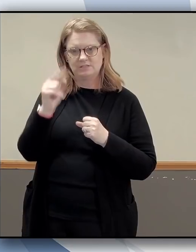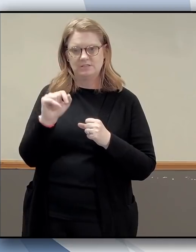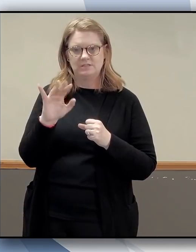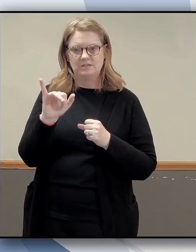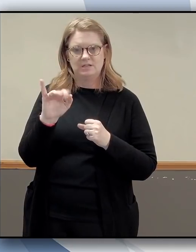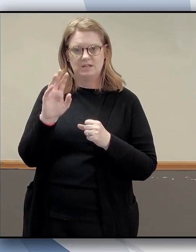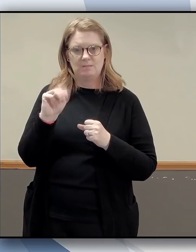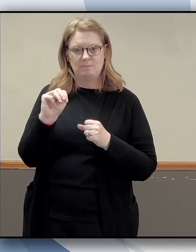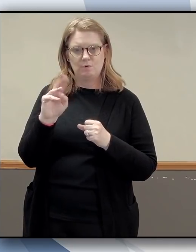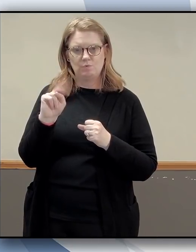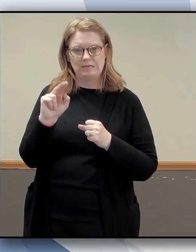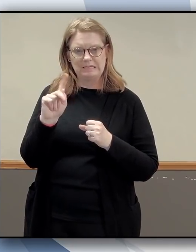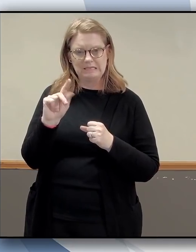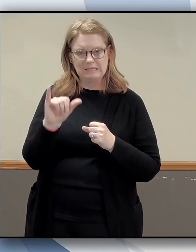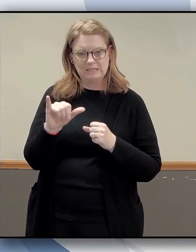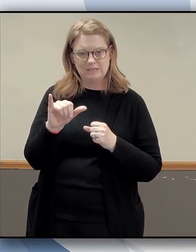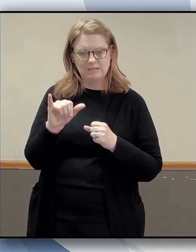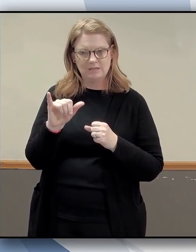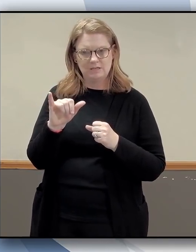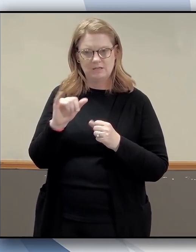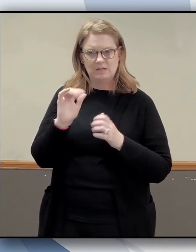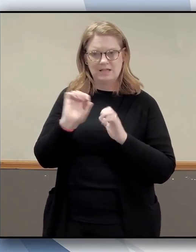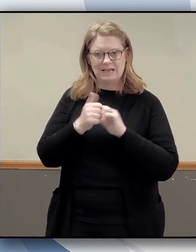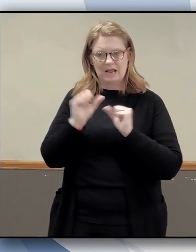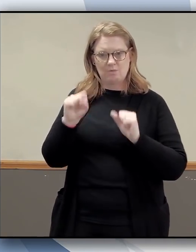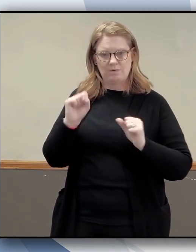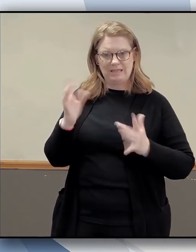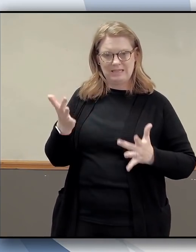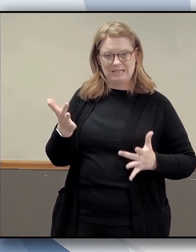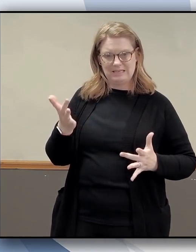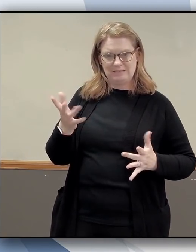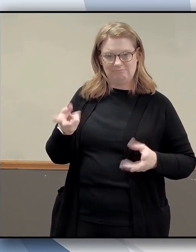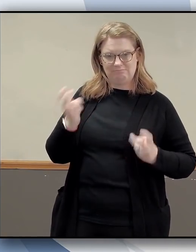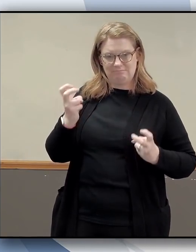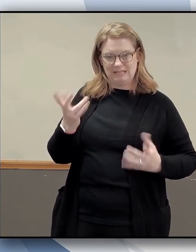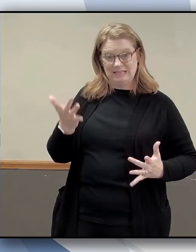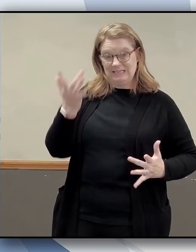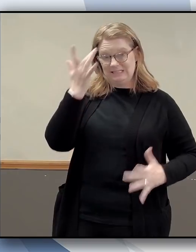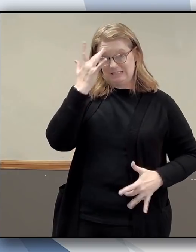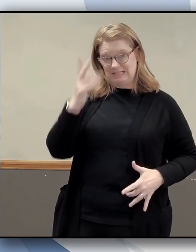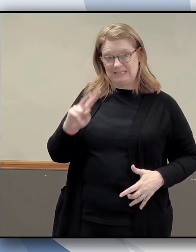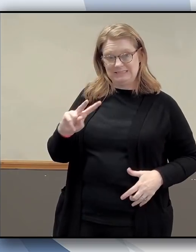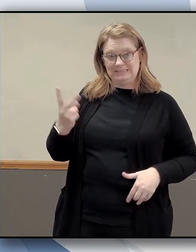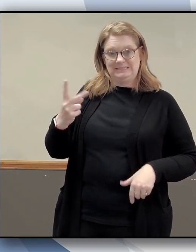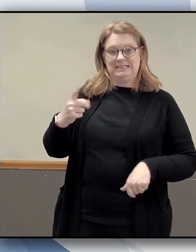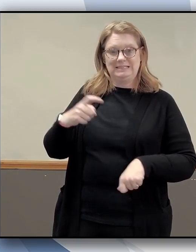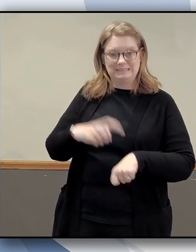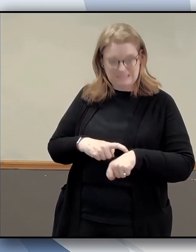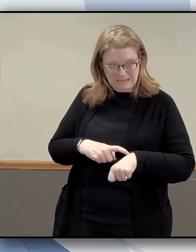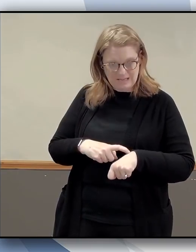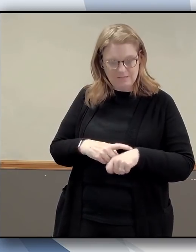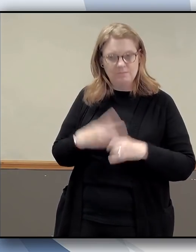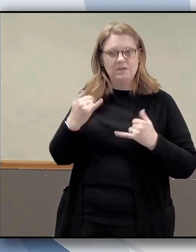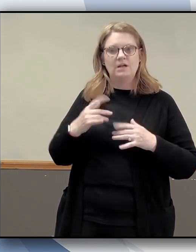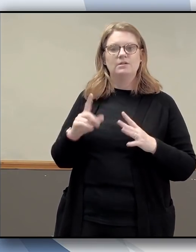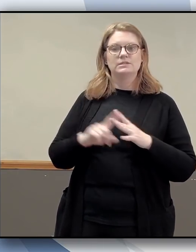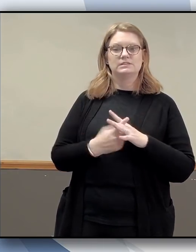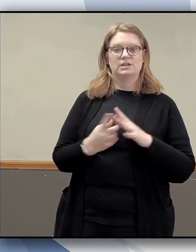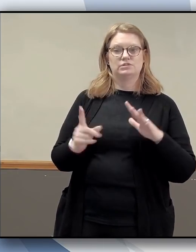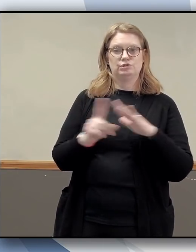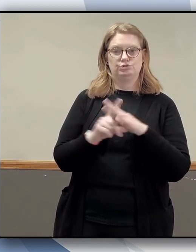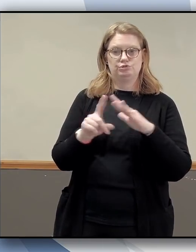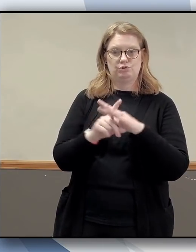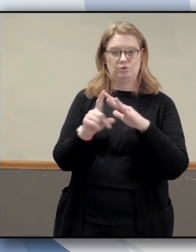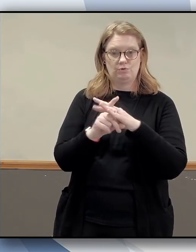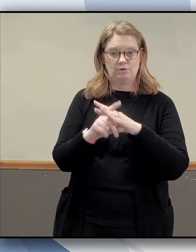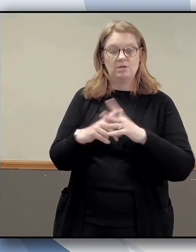likely we are to contract the virus a second time. And as that starts to show up in the U.S. this week, we've seen several